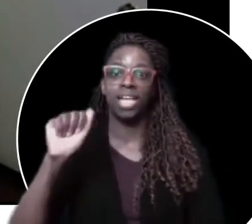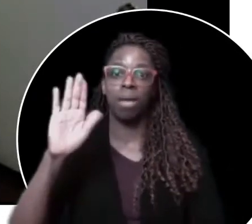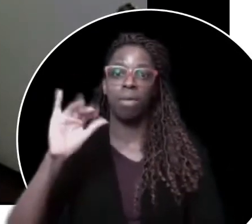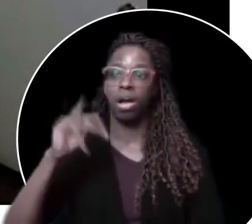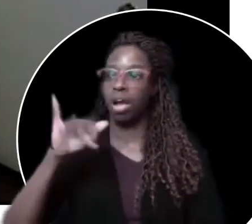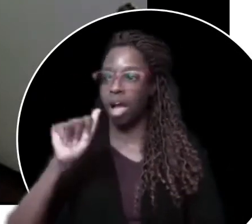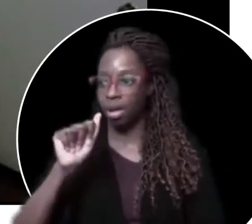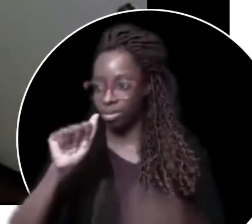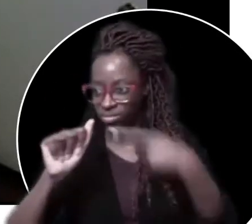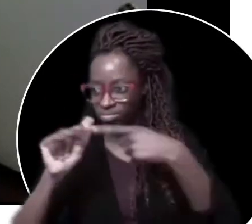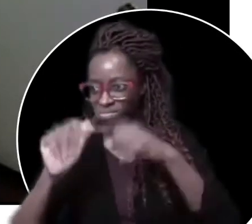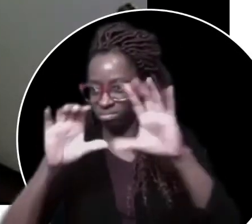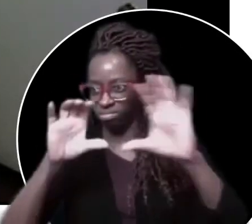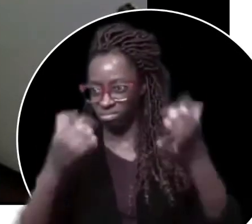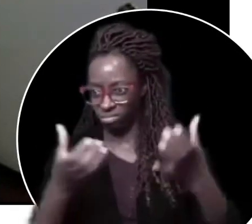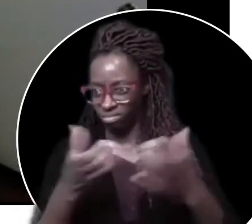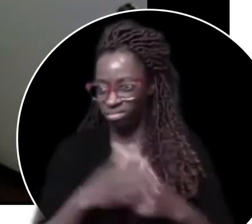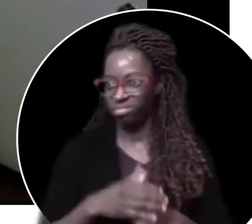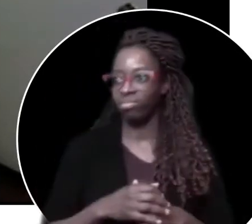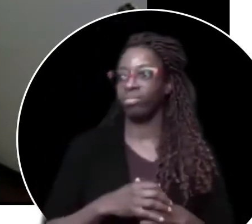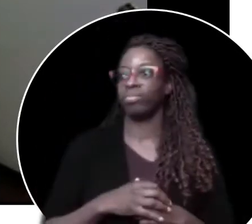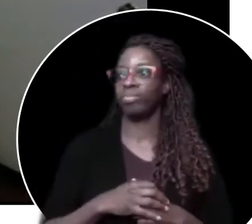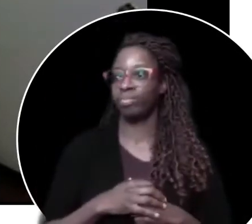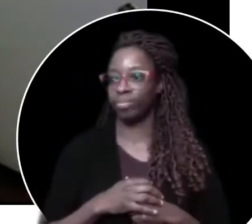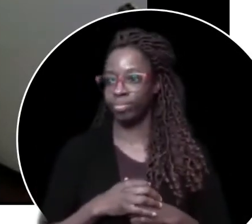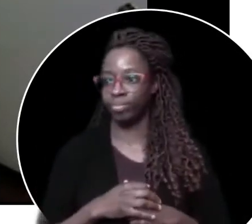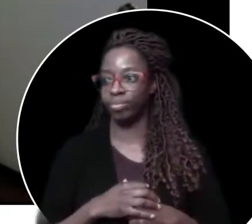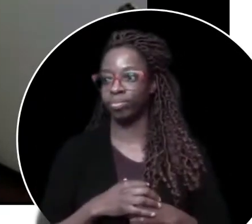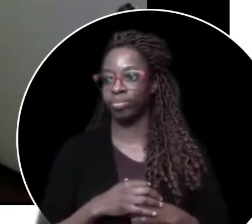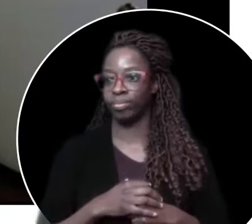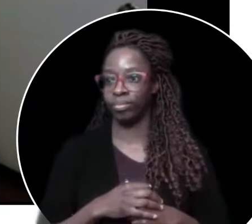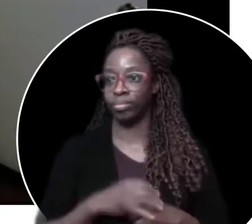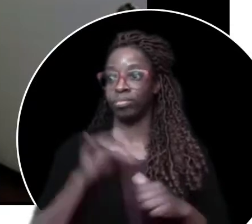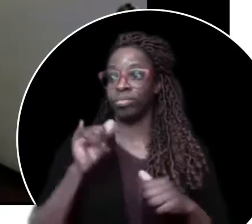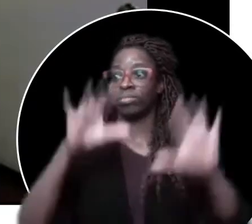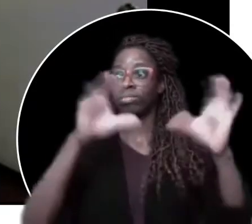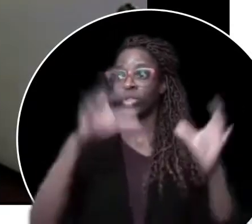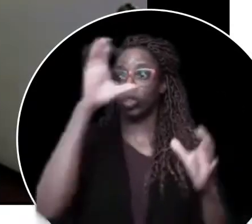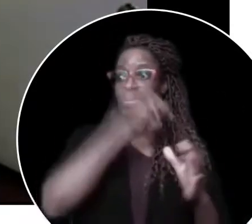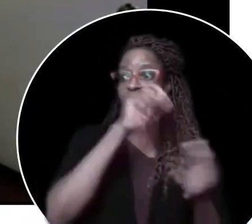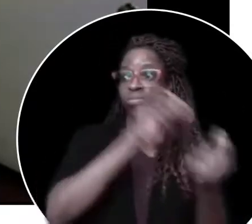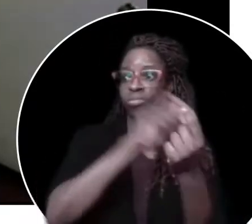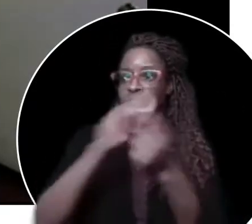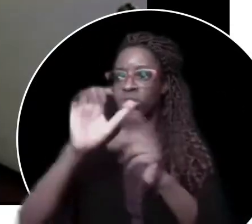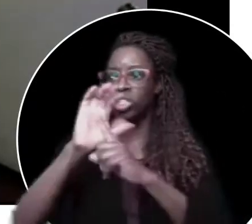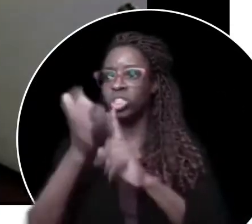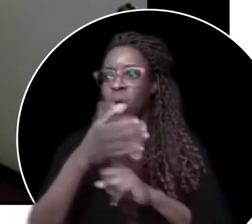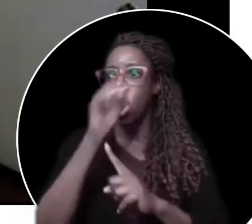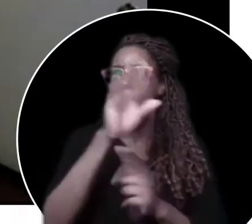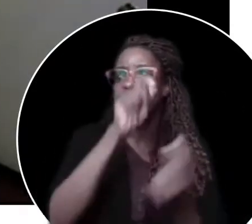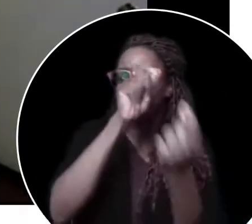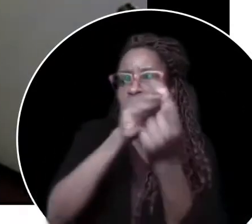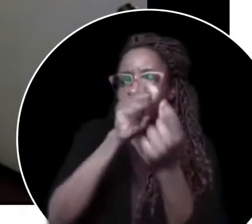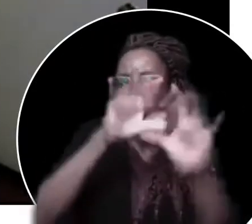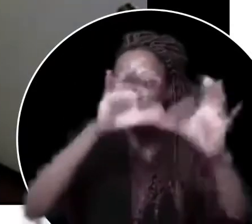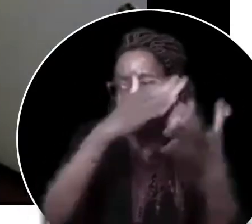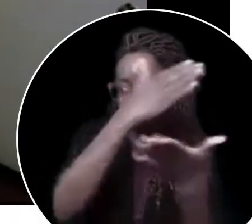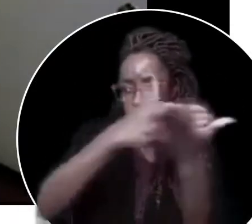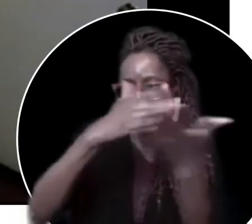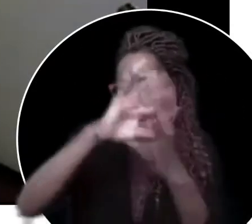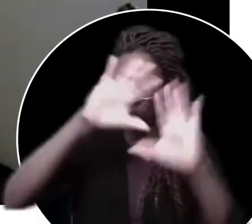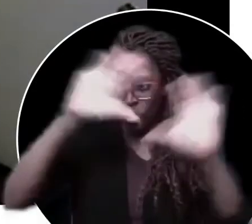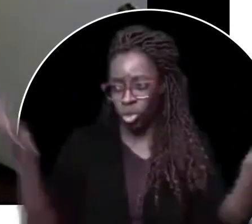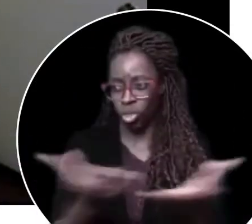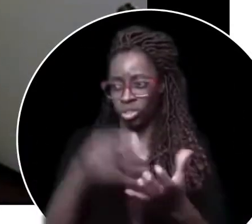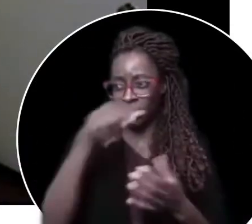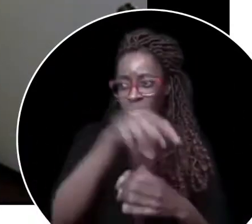certain religions are more gender subordinating than others. As a recent example of this work, I've